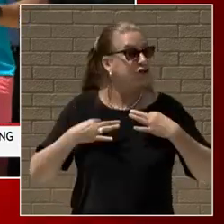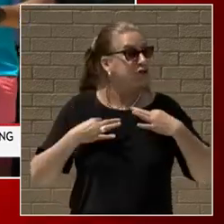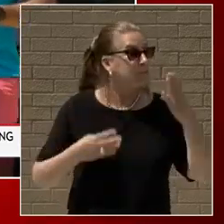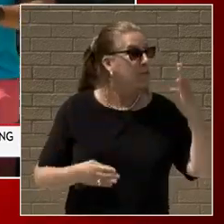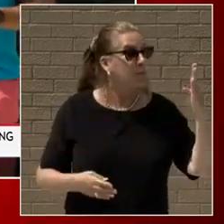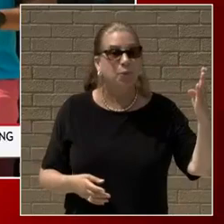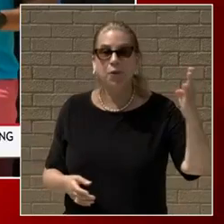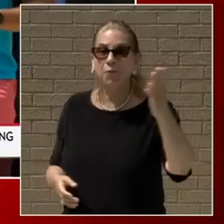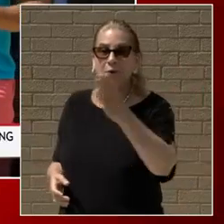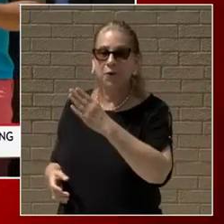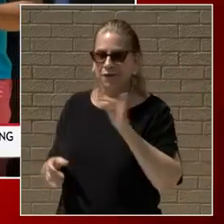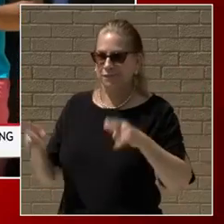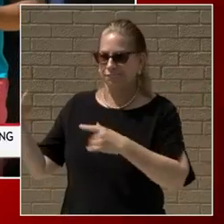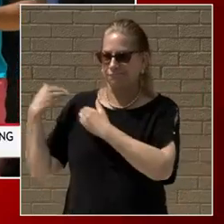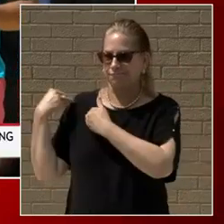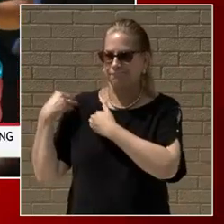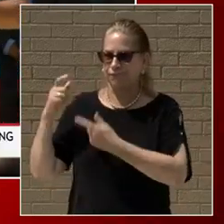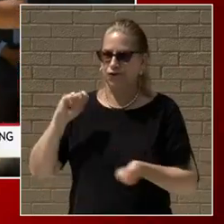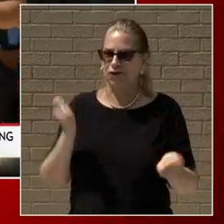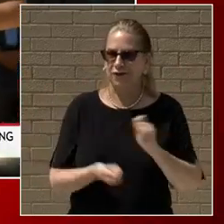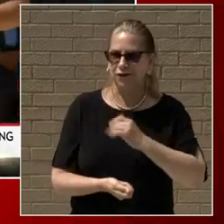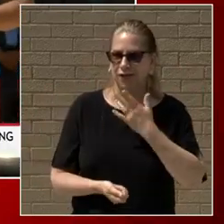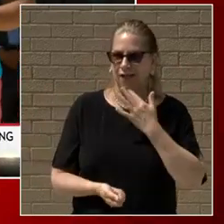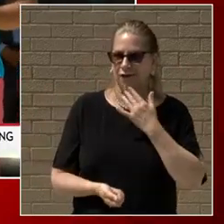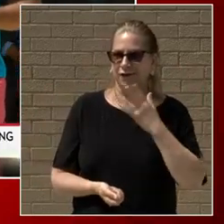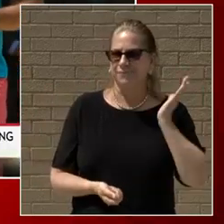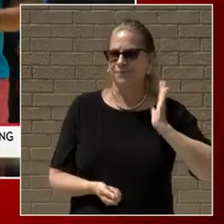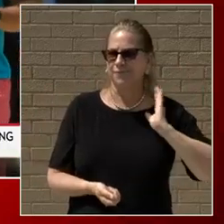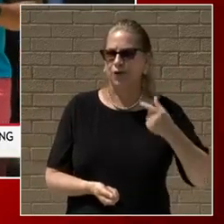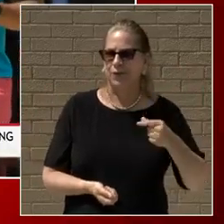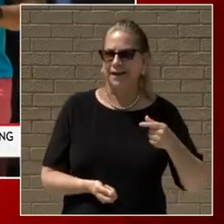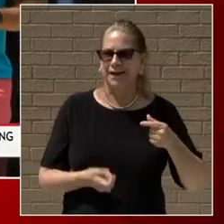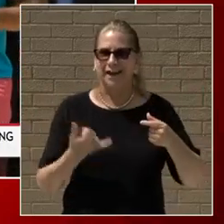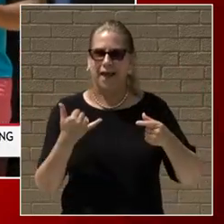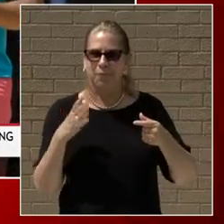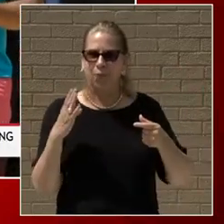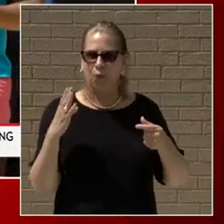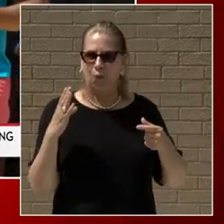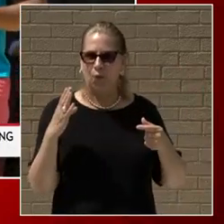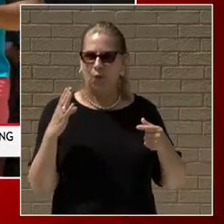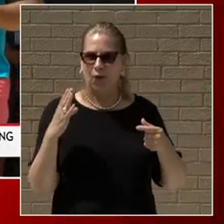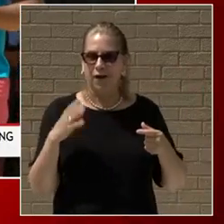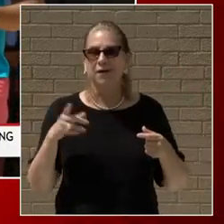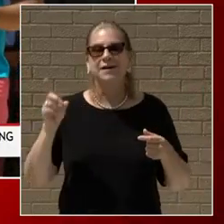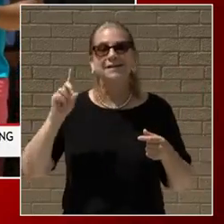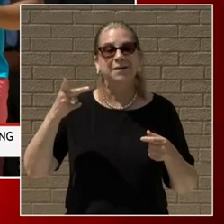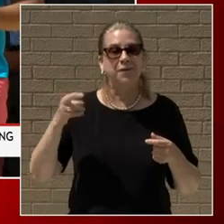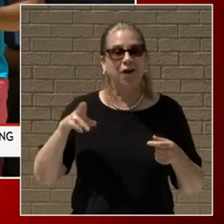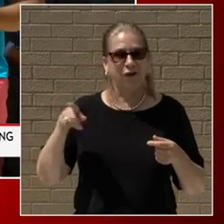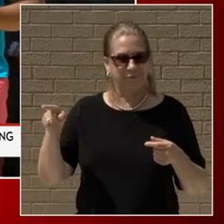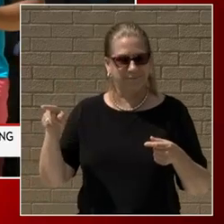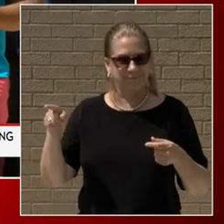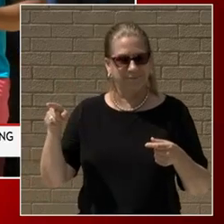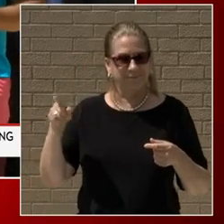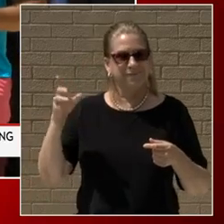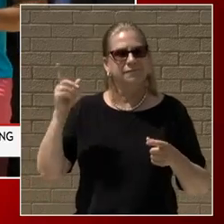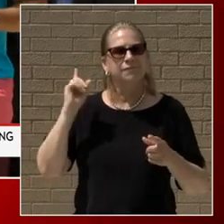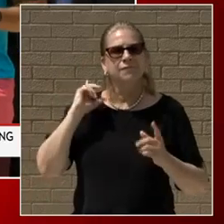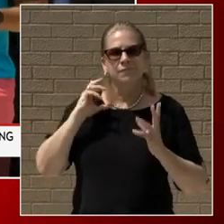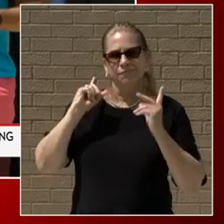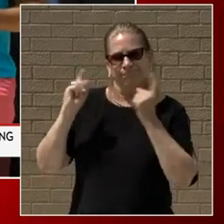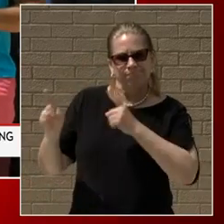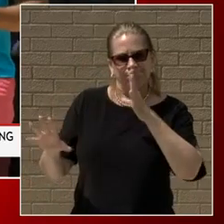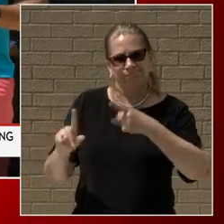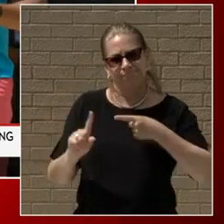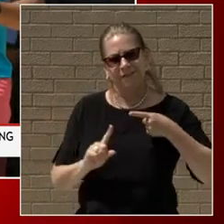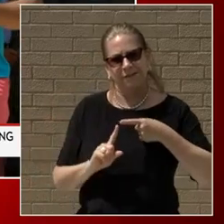I have to tell you, too, that I was able to give our team at DPR a special award recently.